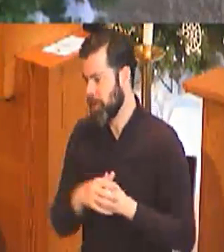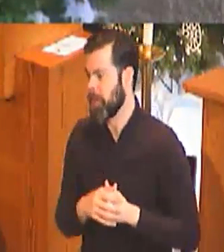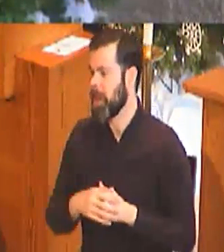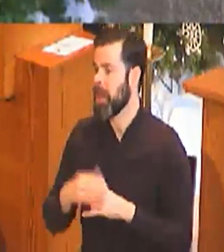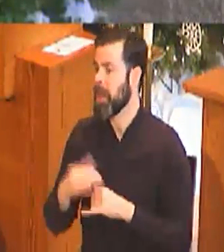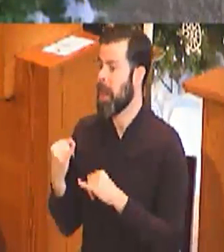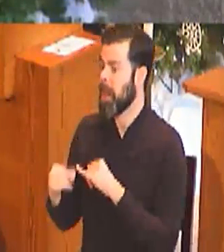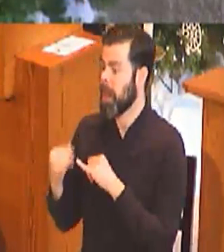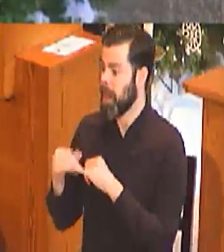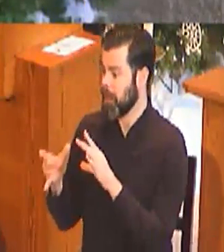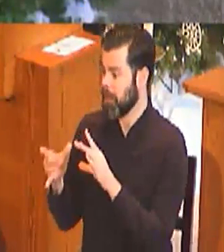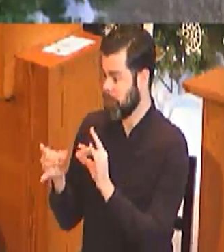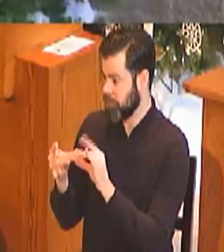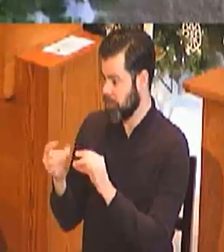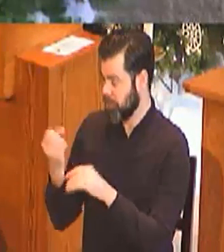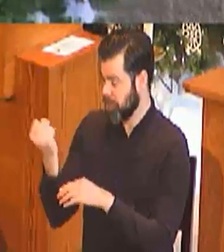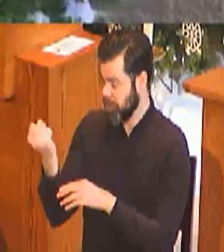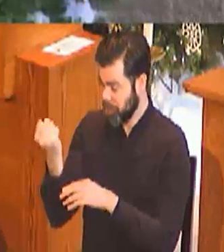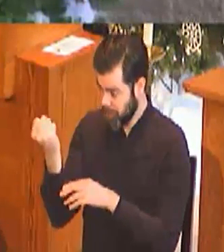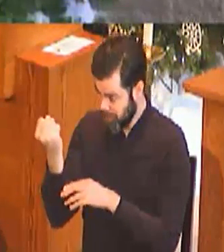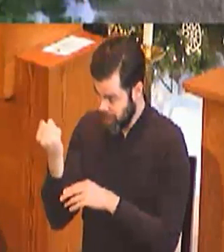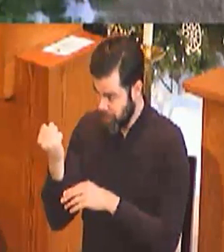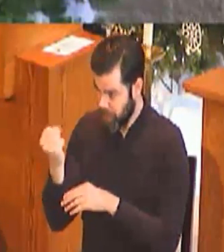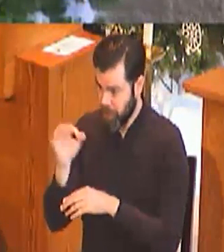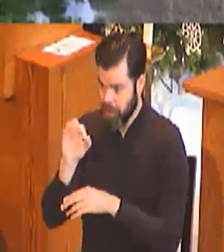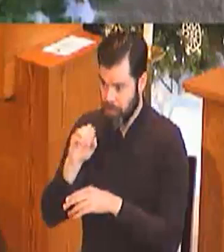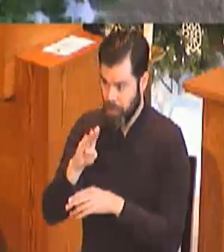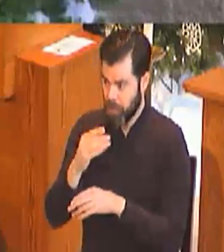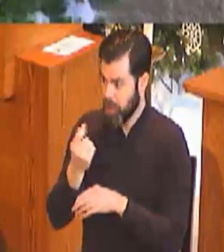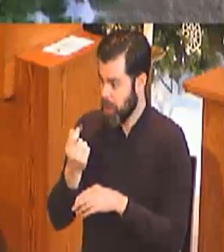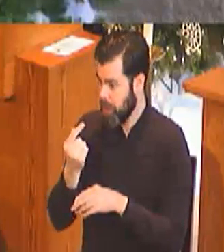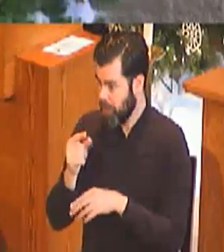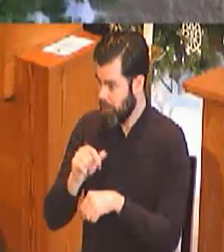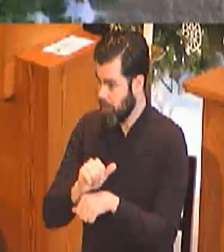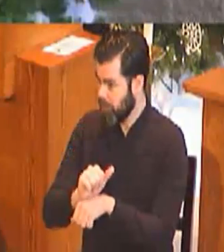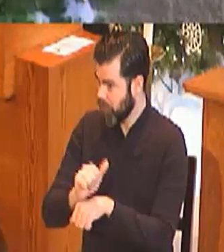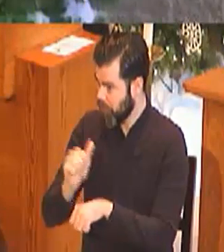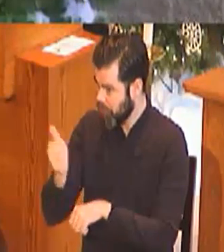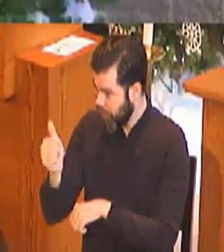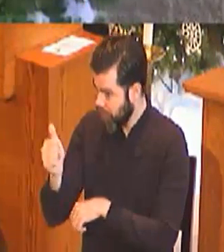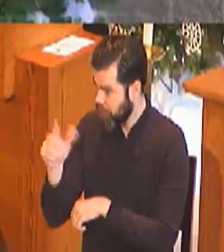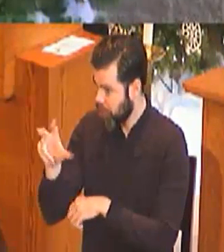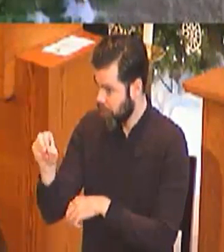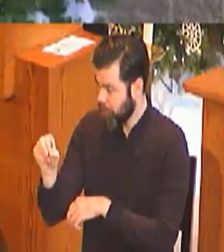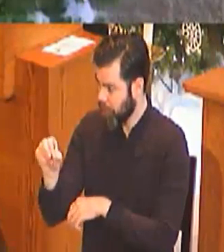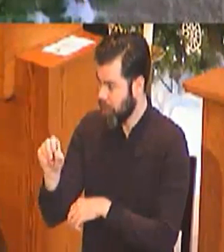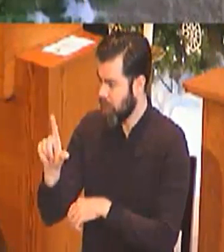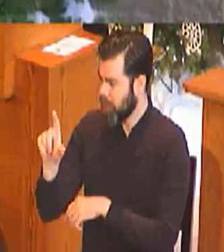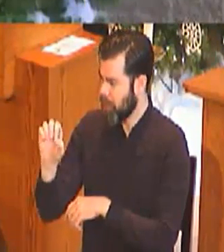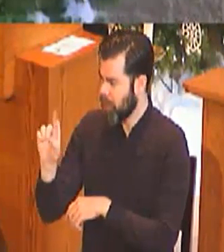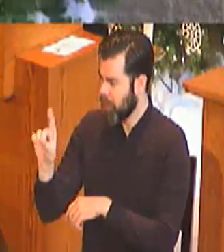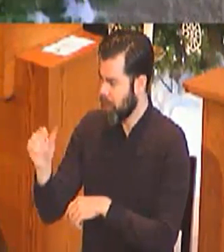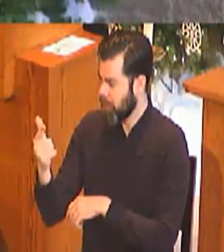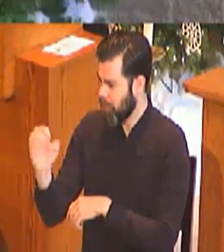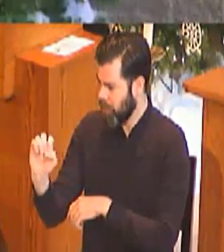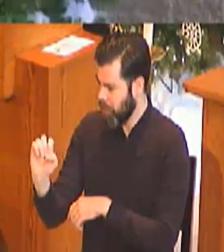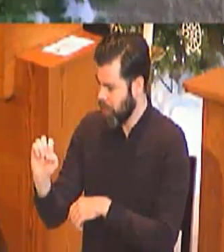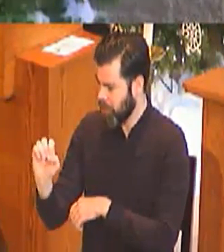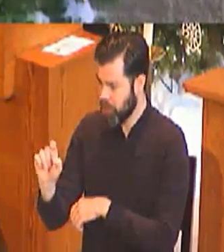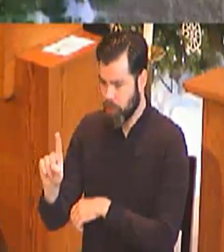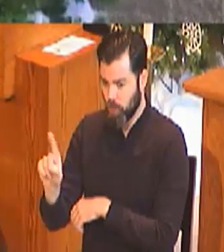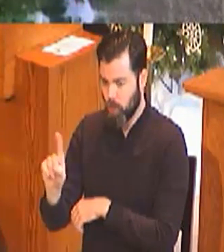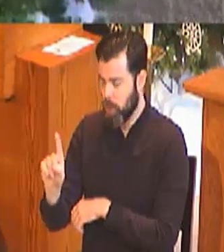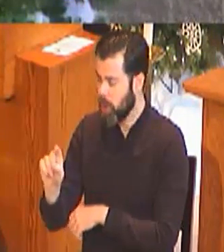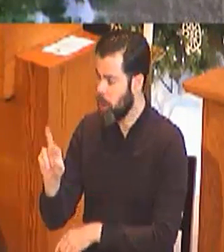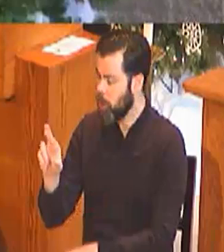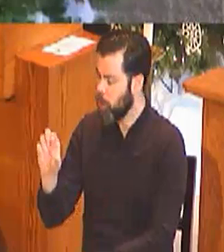least, is Saturday, February 11th at 10:30 at the Lodge in Robbinsdale,